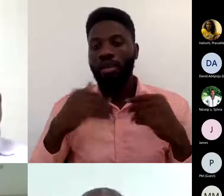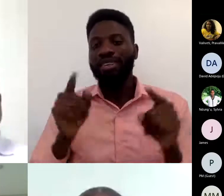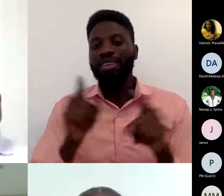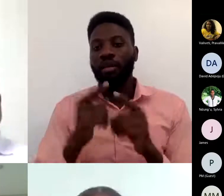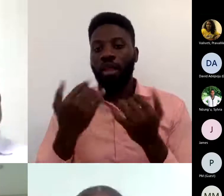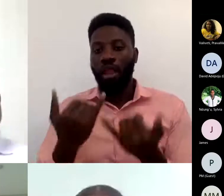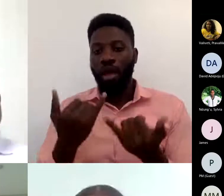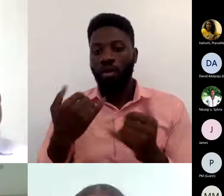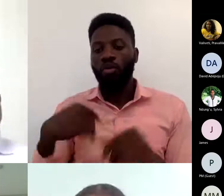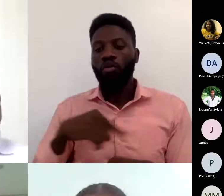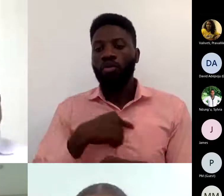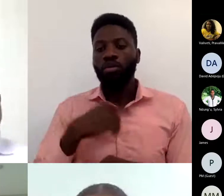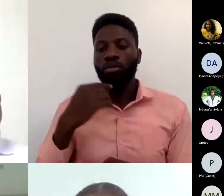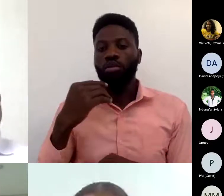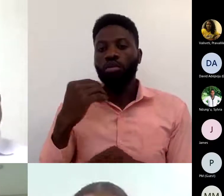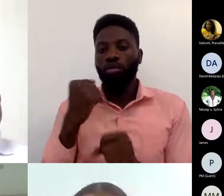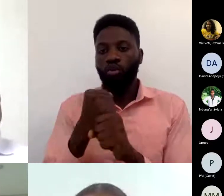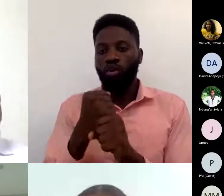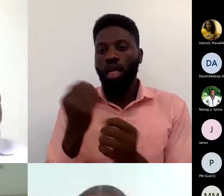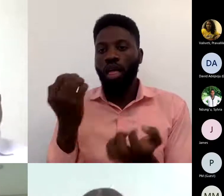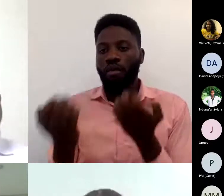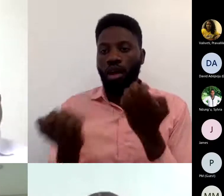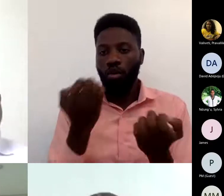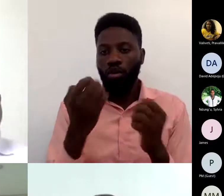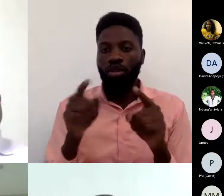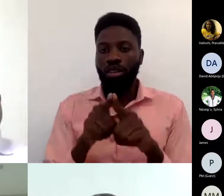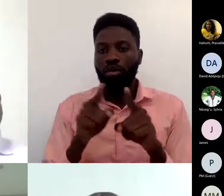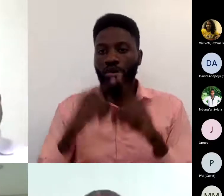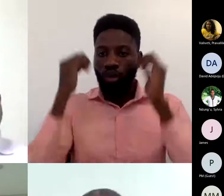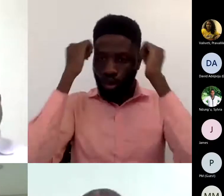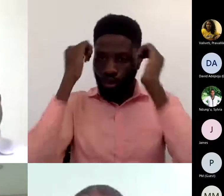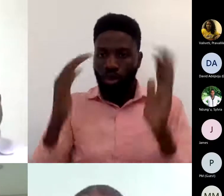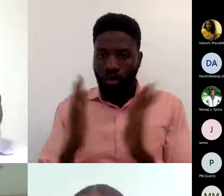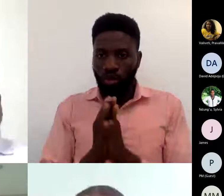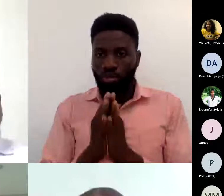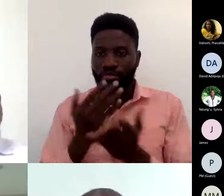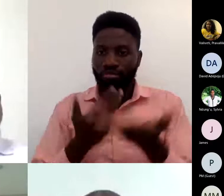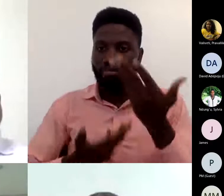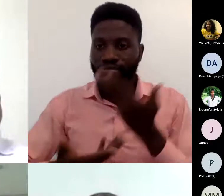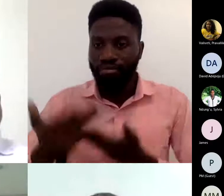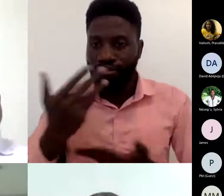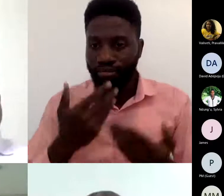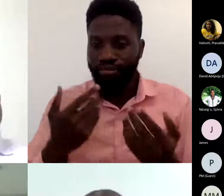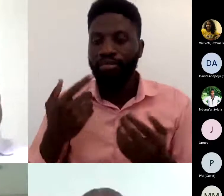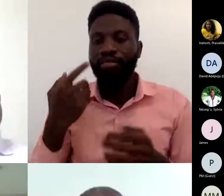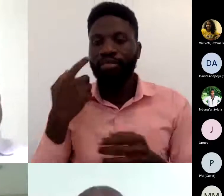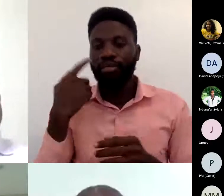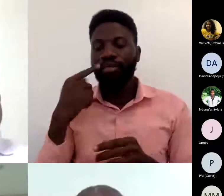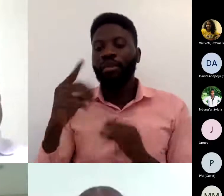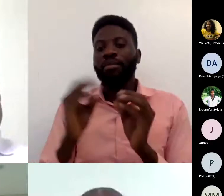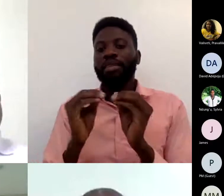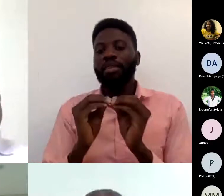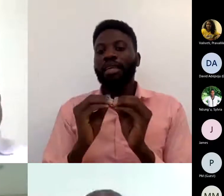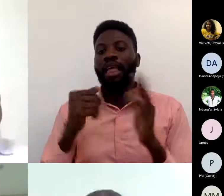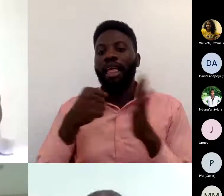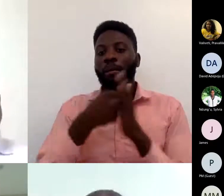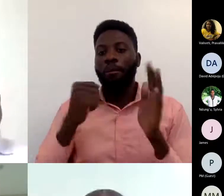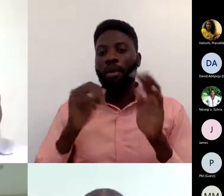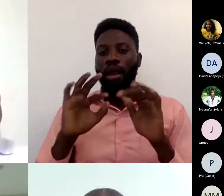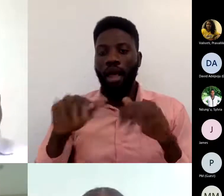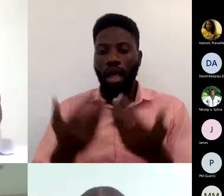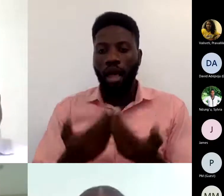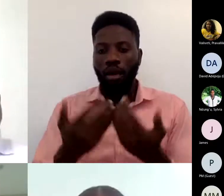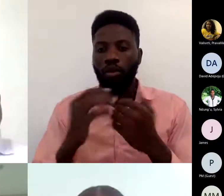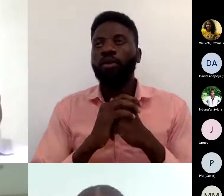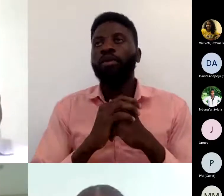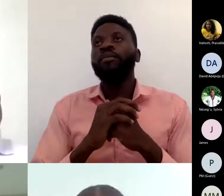doing a bit of evaluations and talking to the students and hearing how these kind of sessions have impacted them.